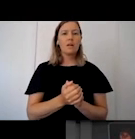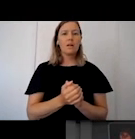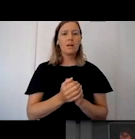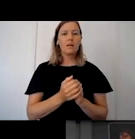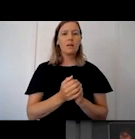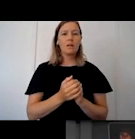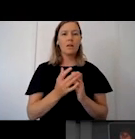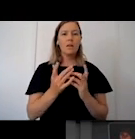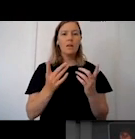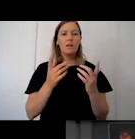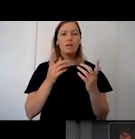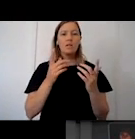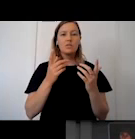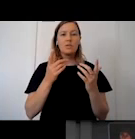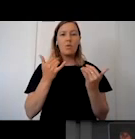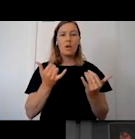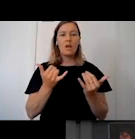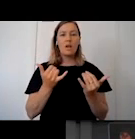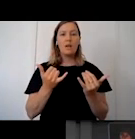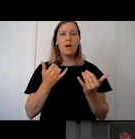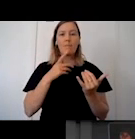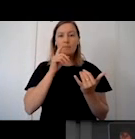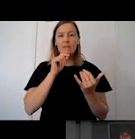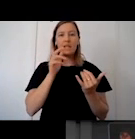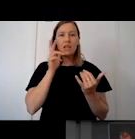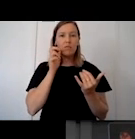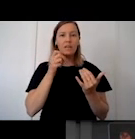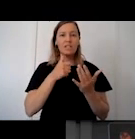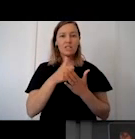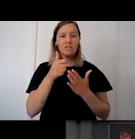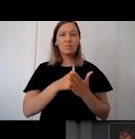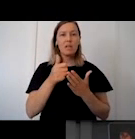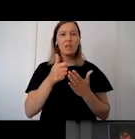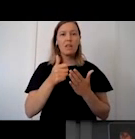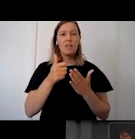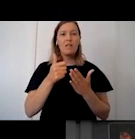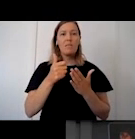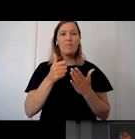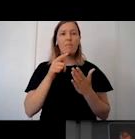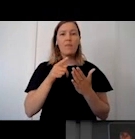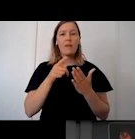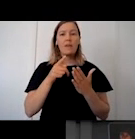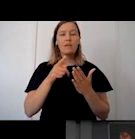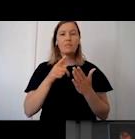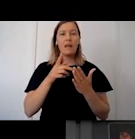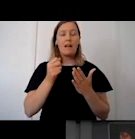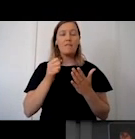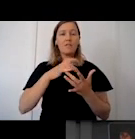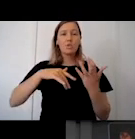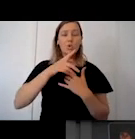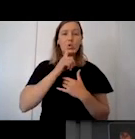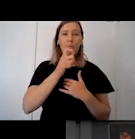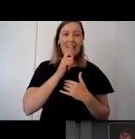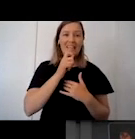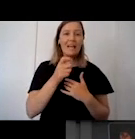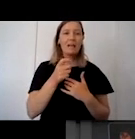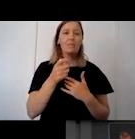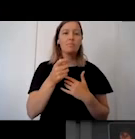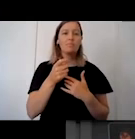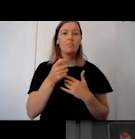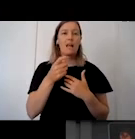at least, is that the media the conventional media are reading social media and the grabbing stories from